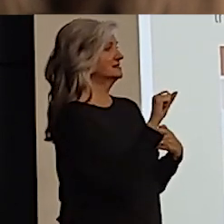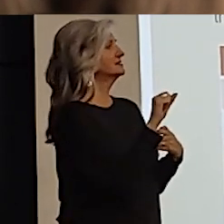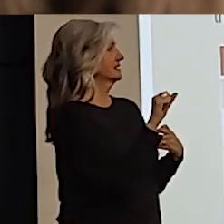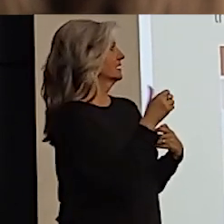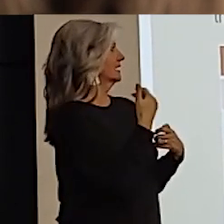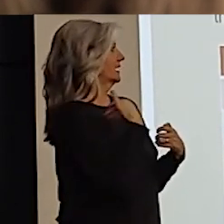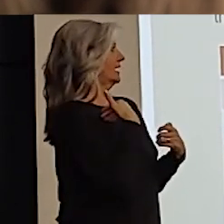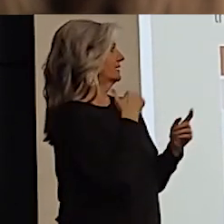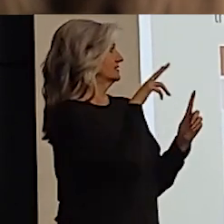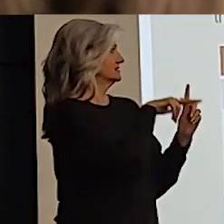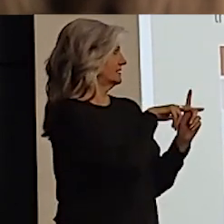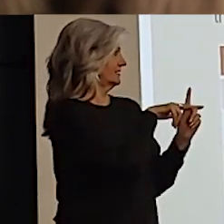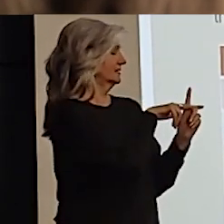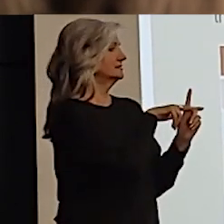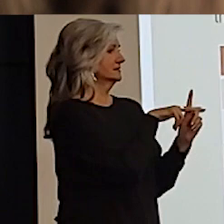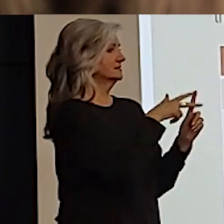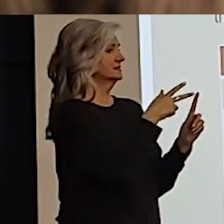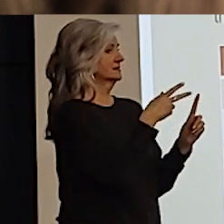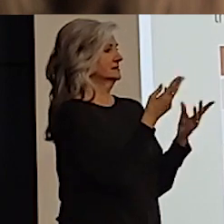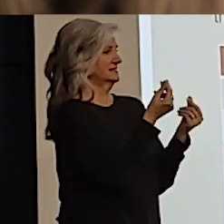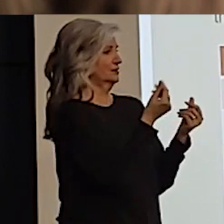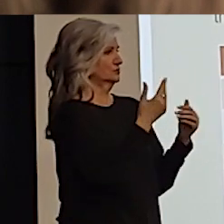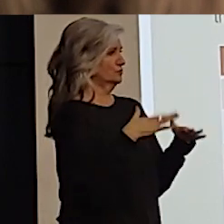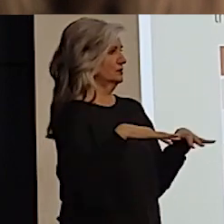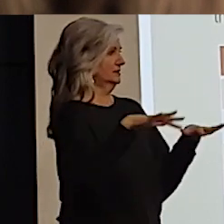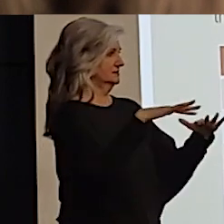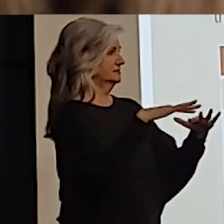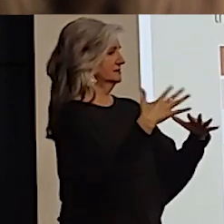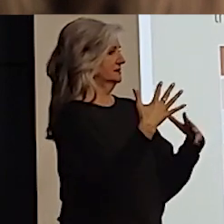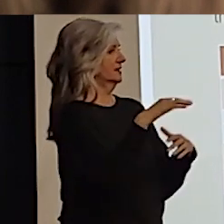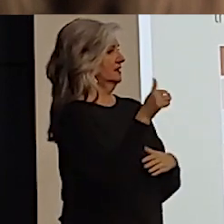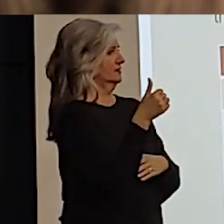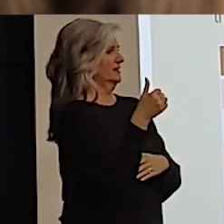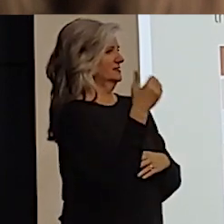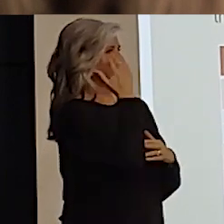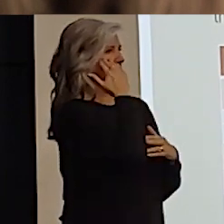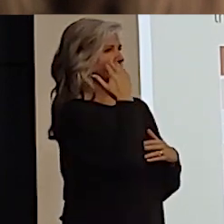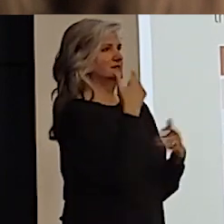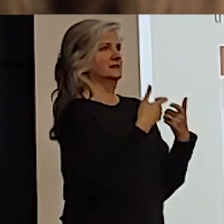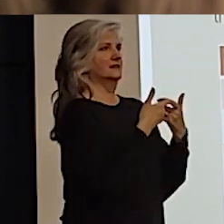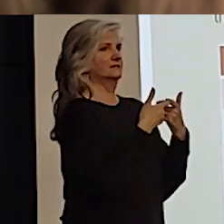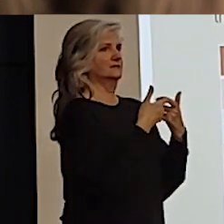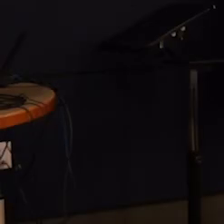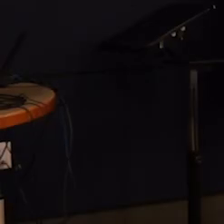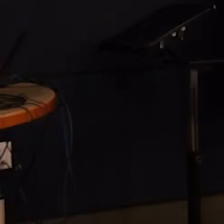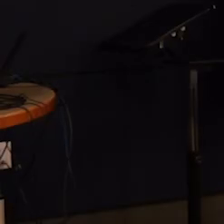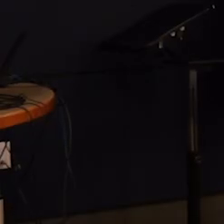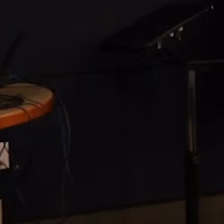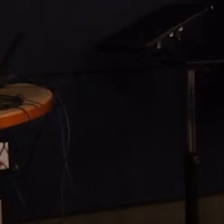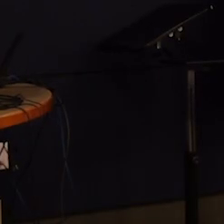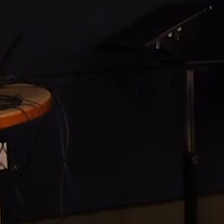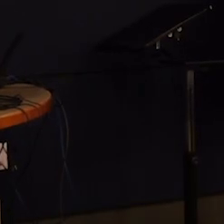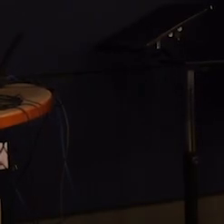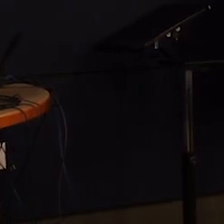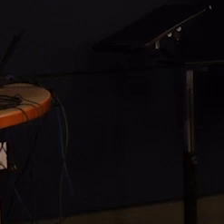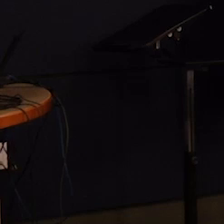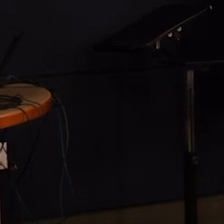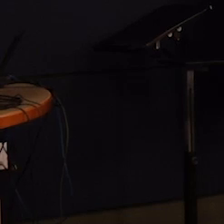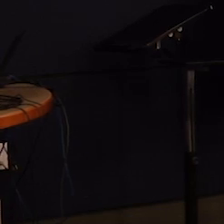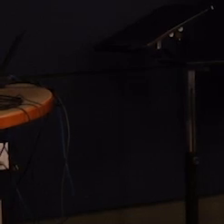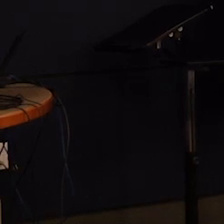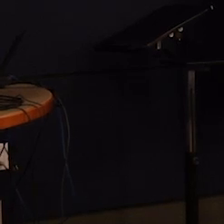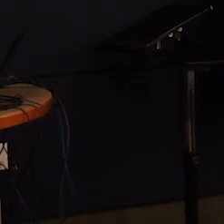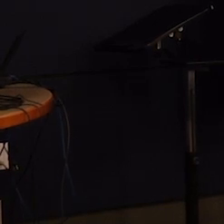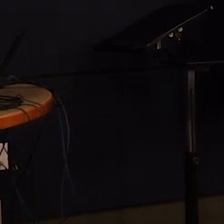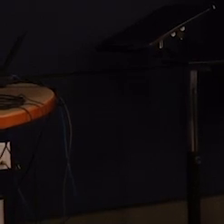assigned electrical services territory, otherwise known as the Electrical Services Territory Act. Geographical area is